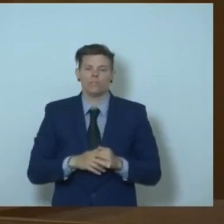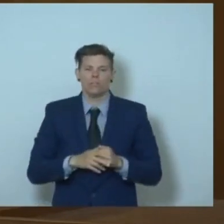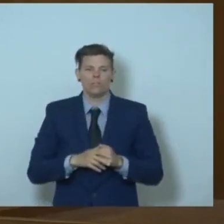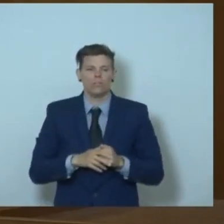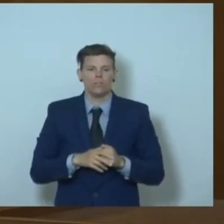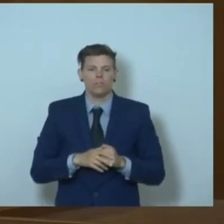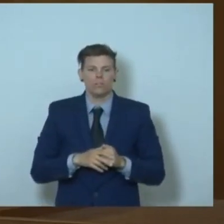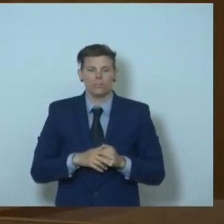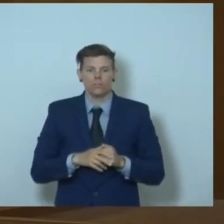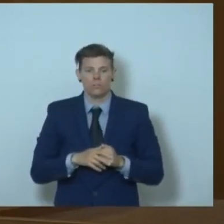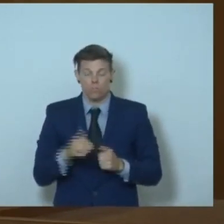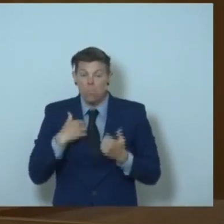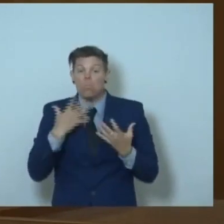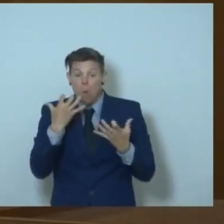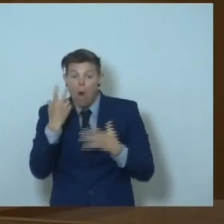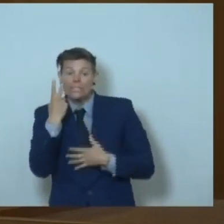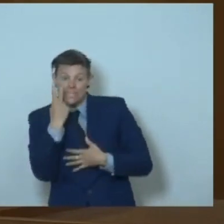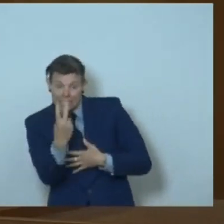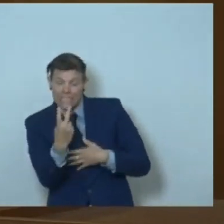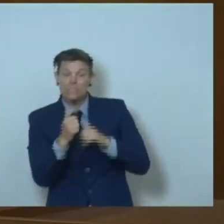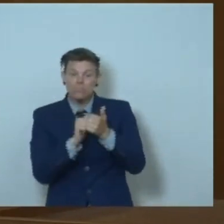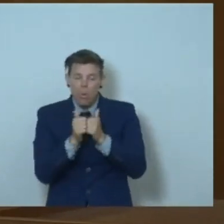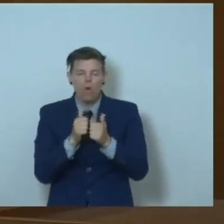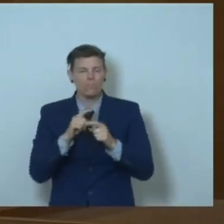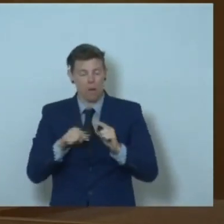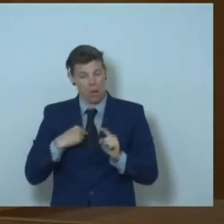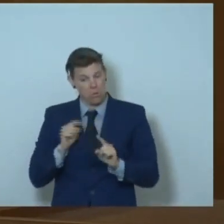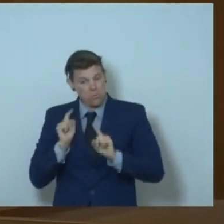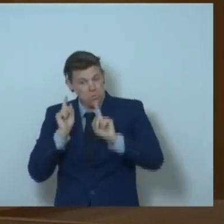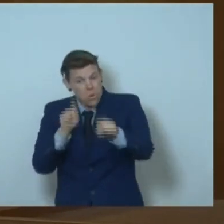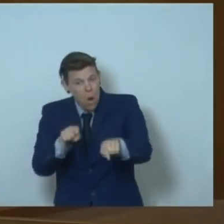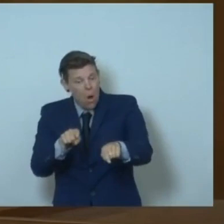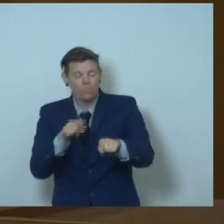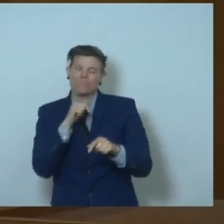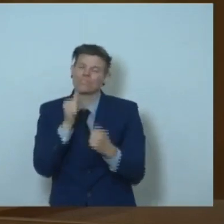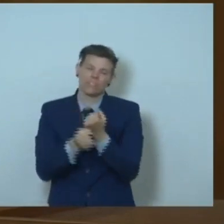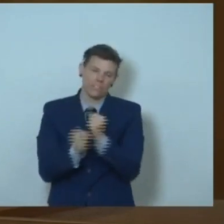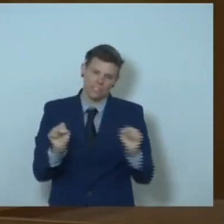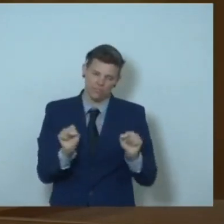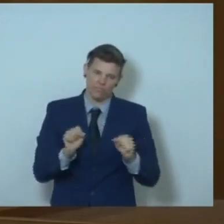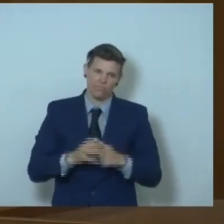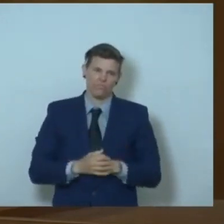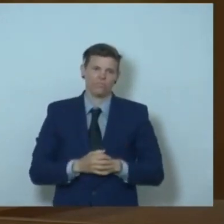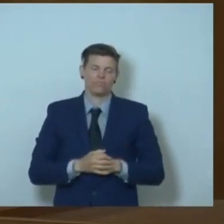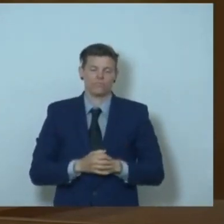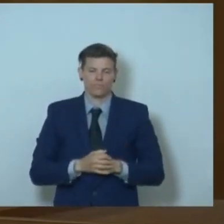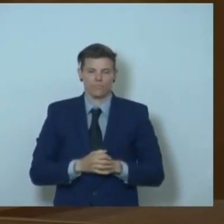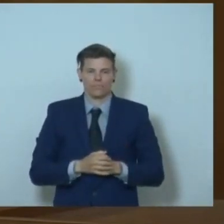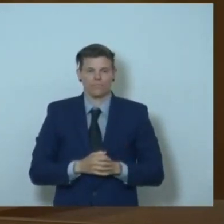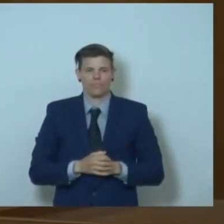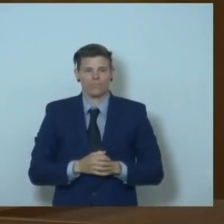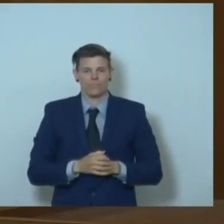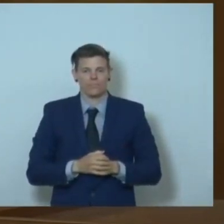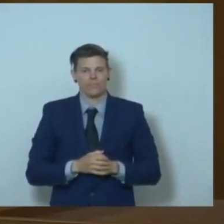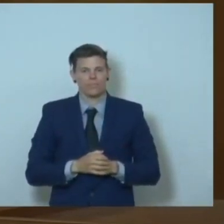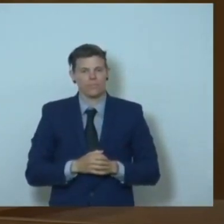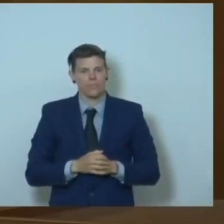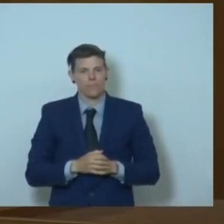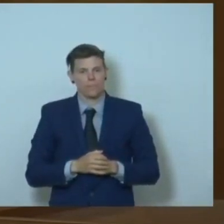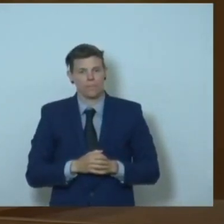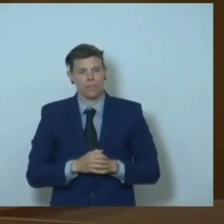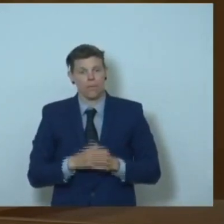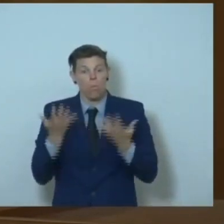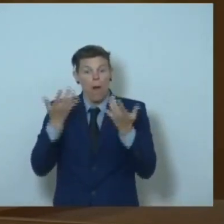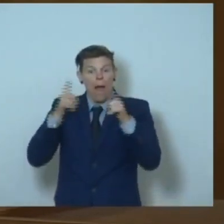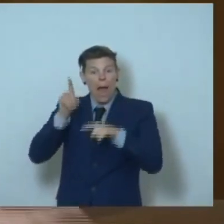game. And so I just wanted to add that worldwide data. Fortunately, we haven't seen that kind of spread in the United States yet, but